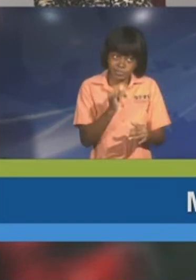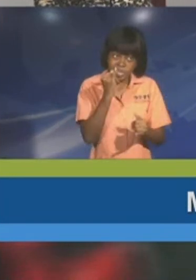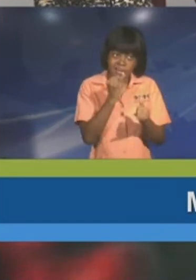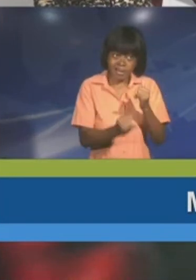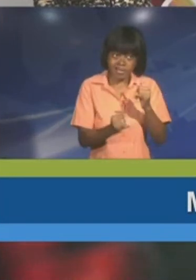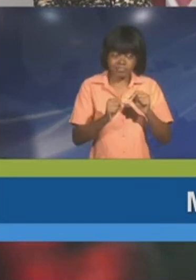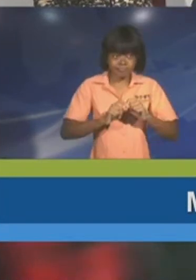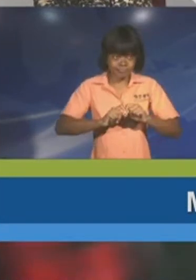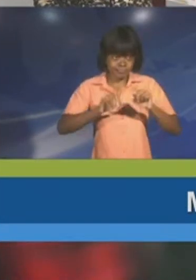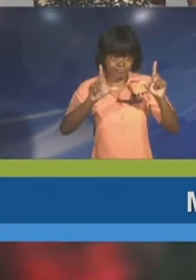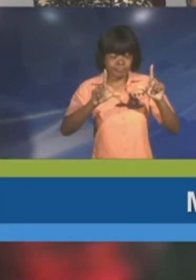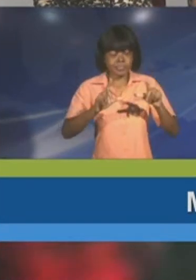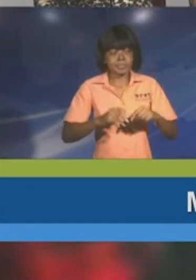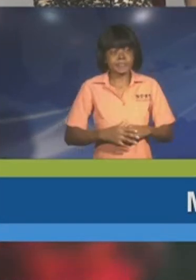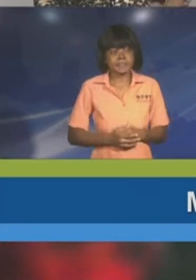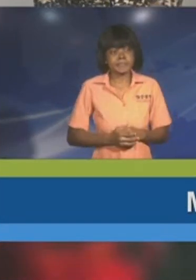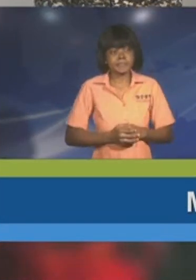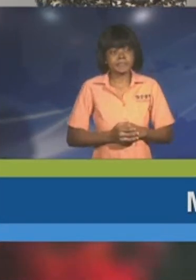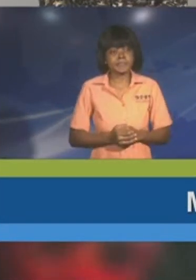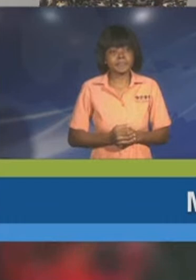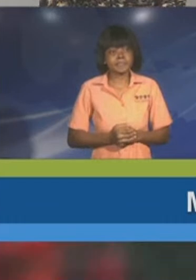Next slide, please. So in summary,